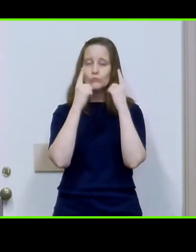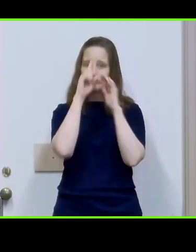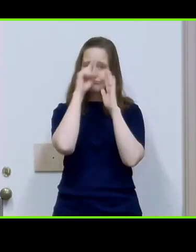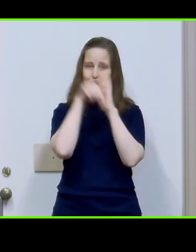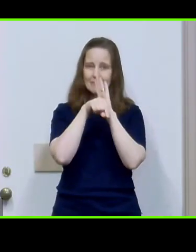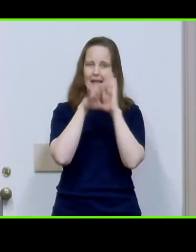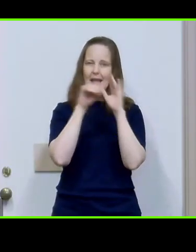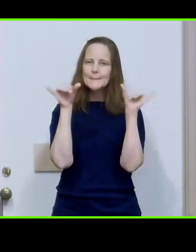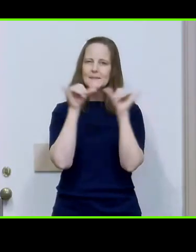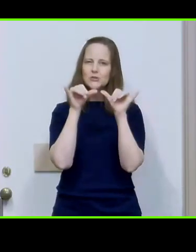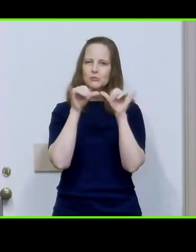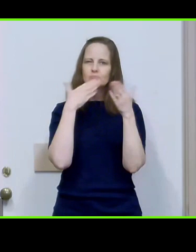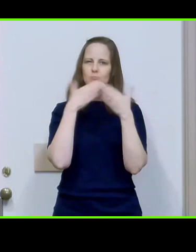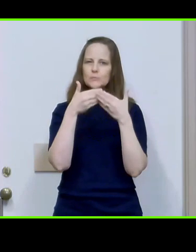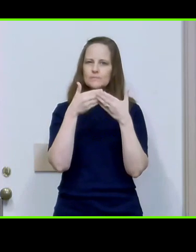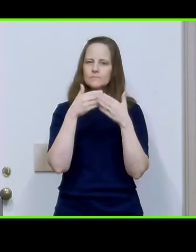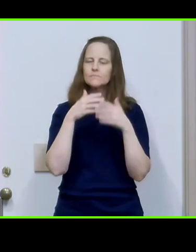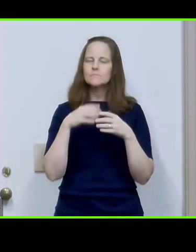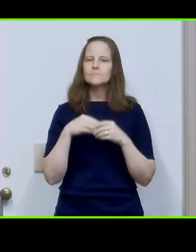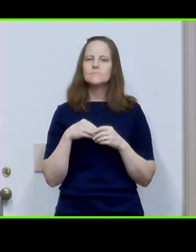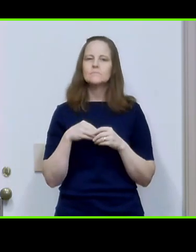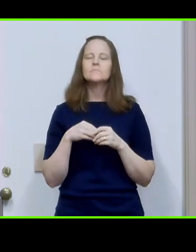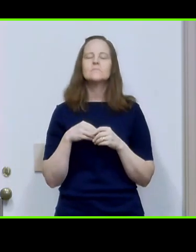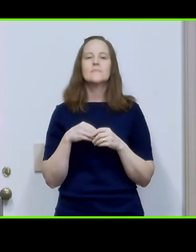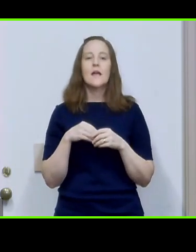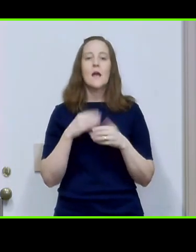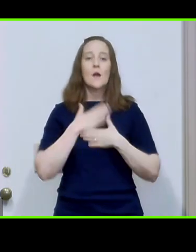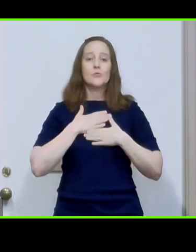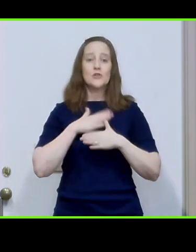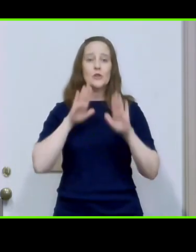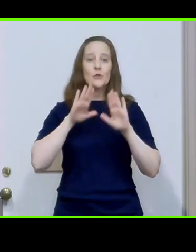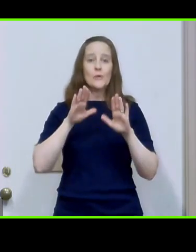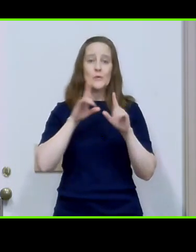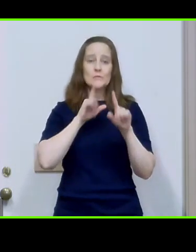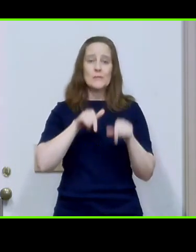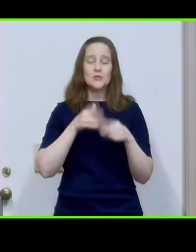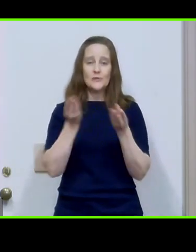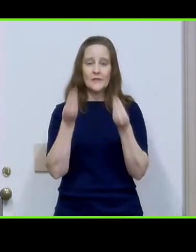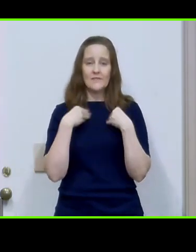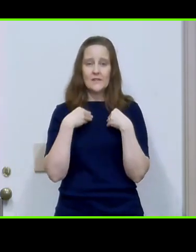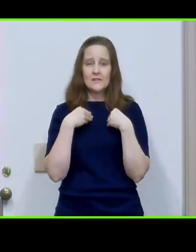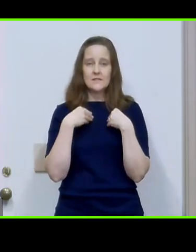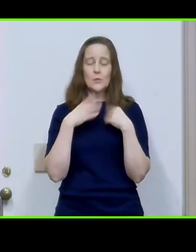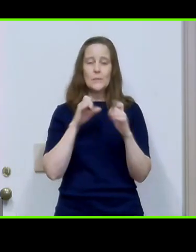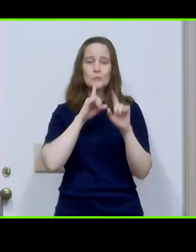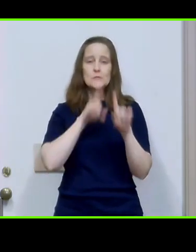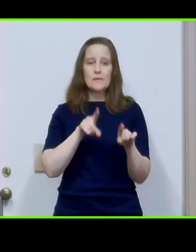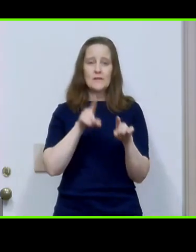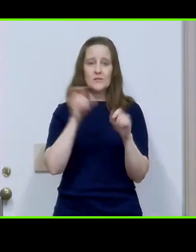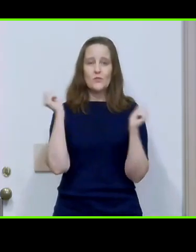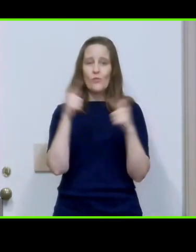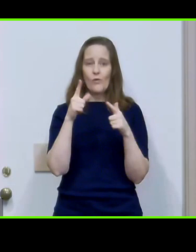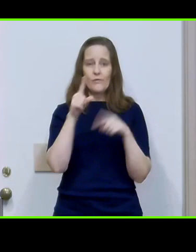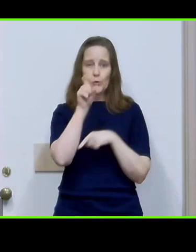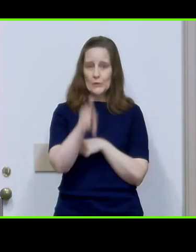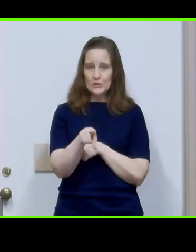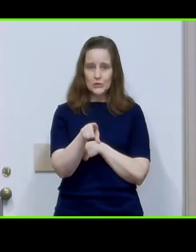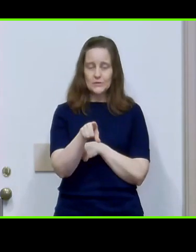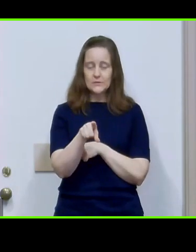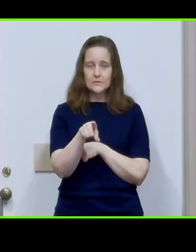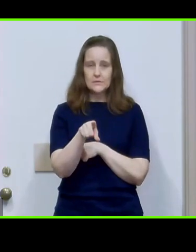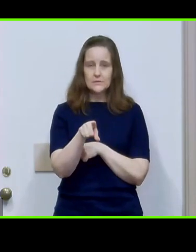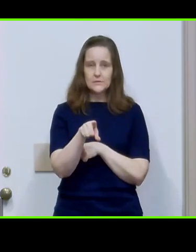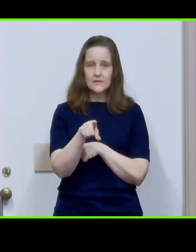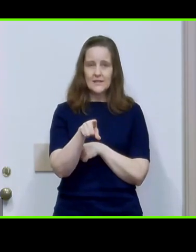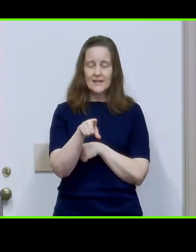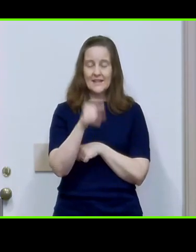measured. I really appreciate the great response that you've given us, and we'll be responding to every one of your questions if